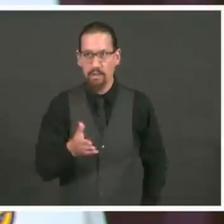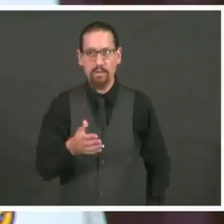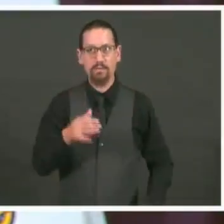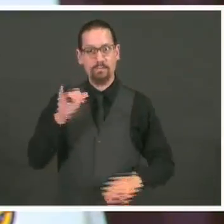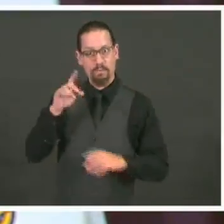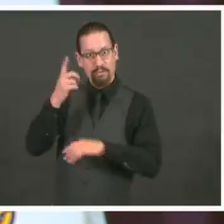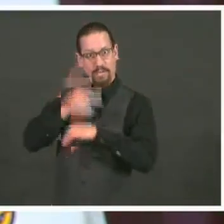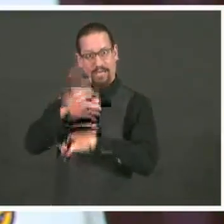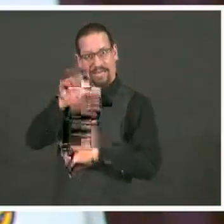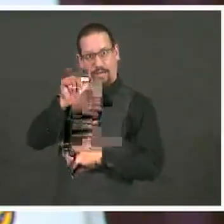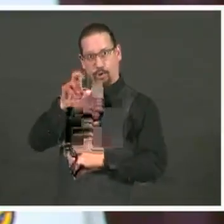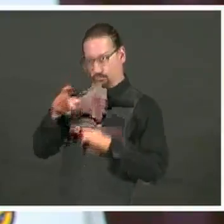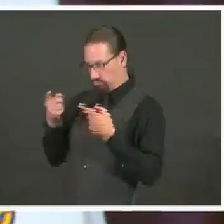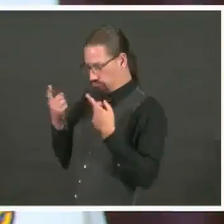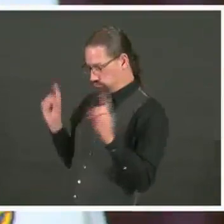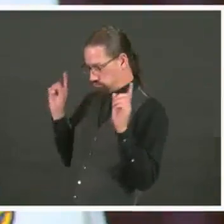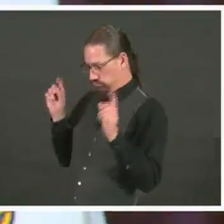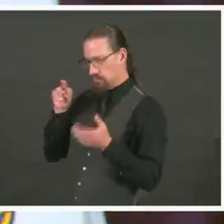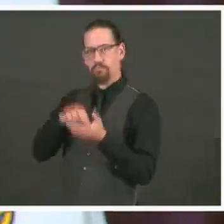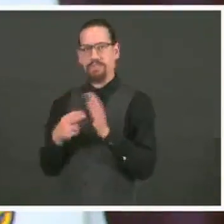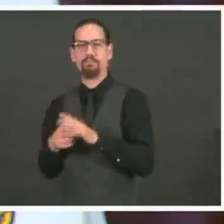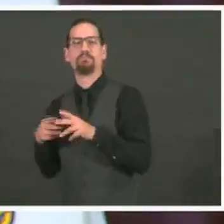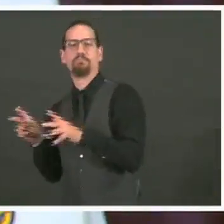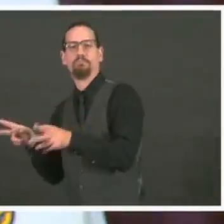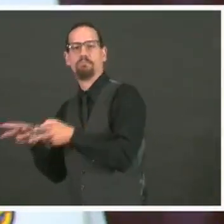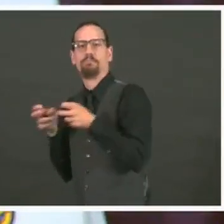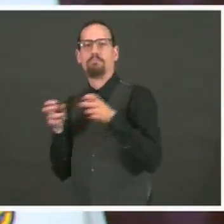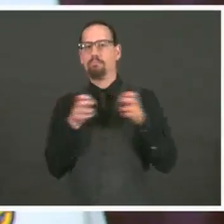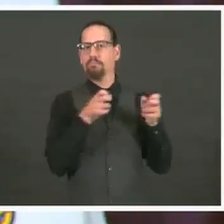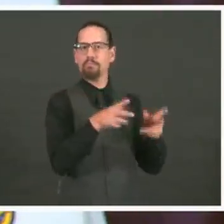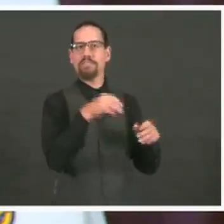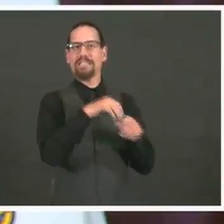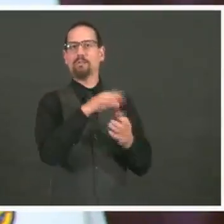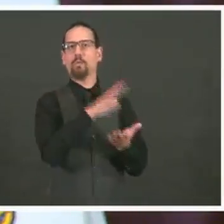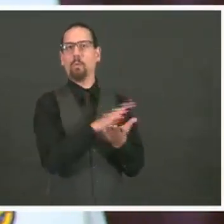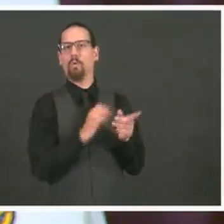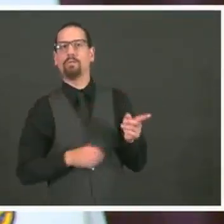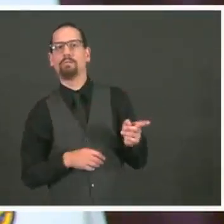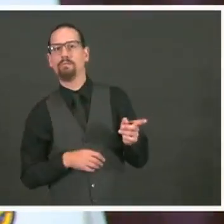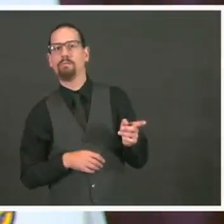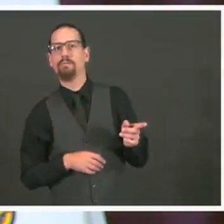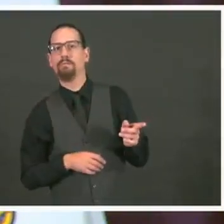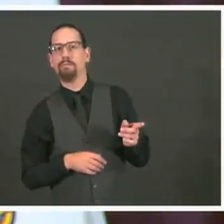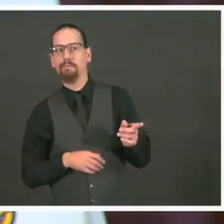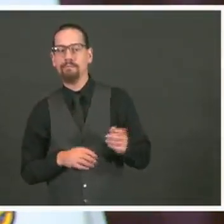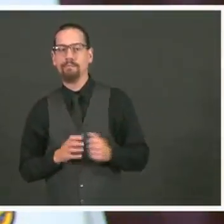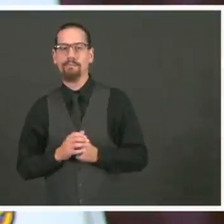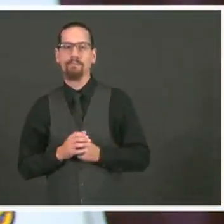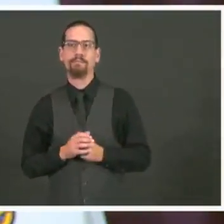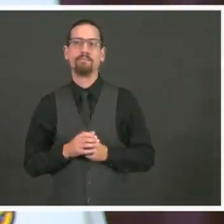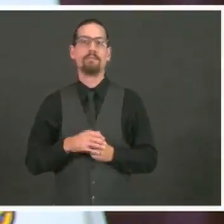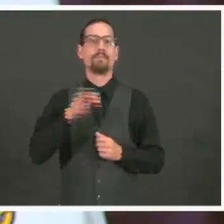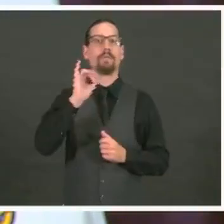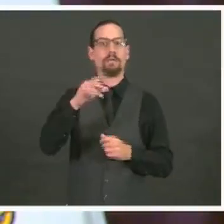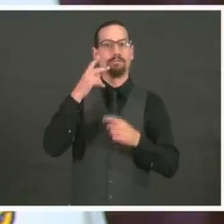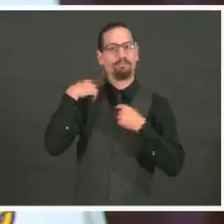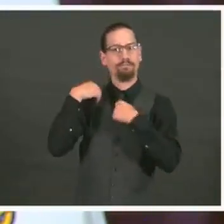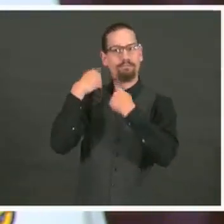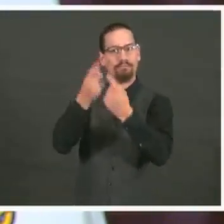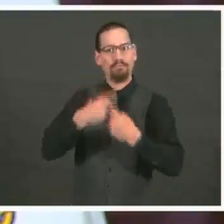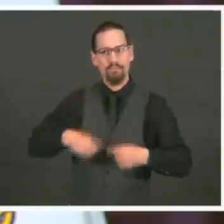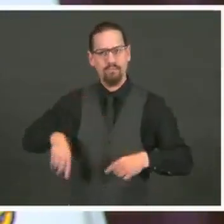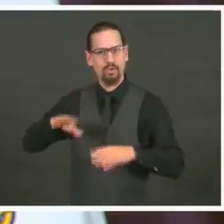and deliberate about making a place safe for people to return. As has been seen with the cases with child care,